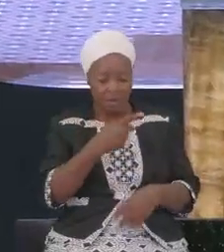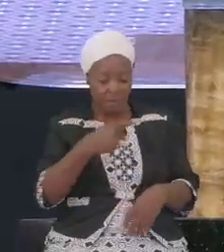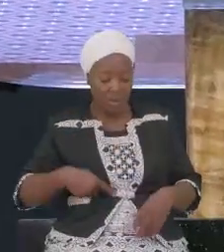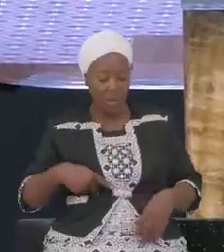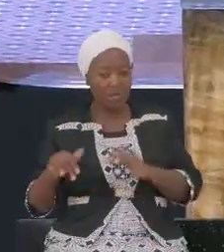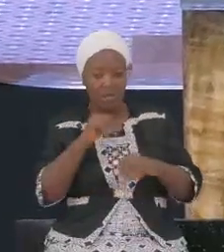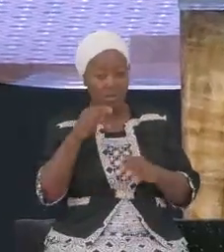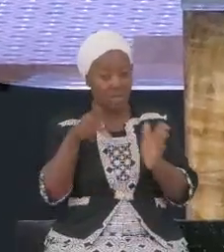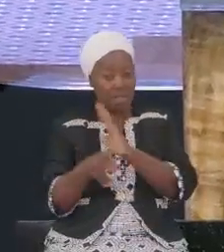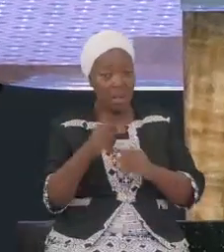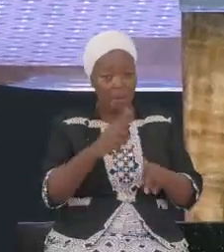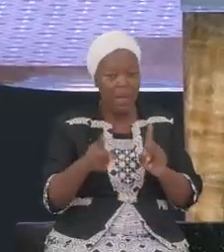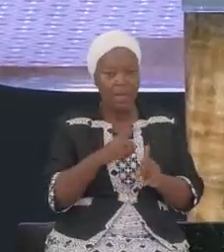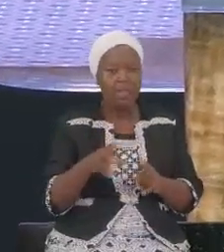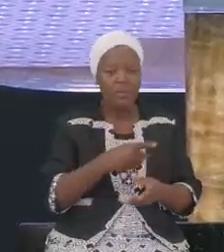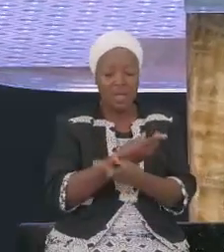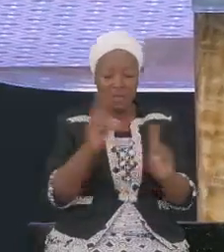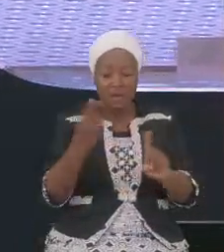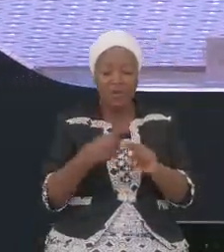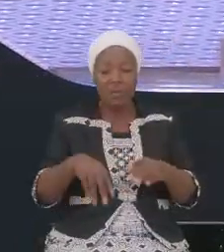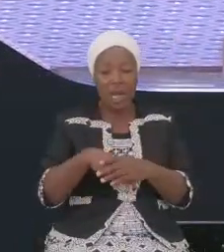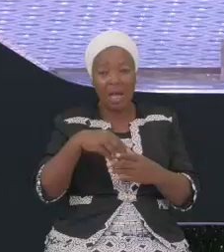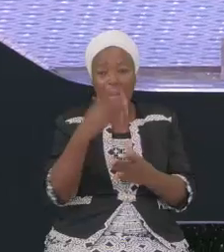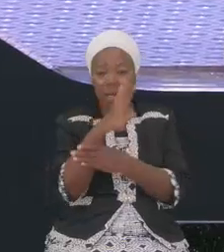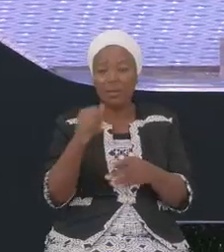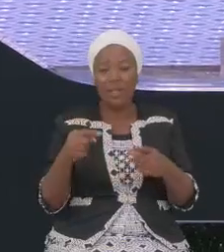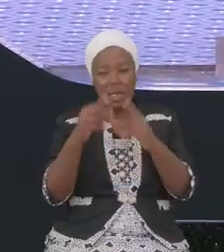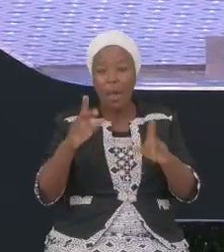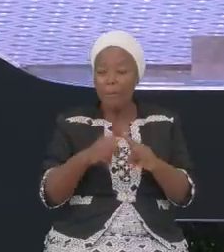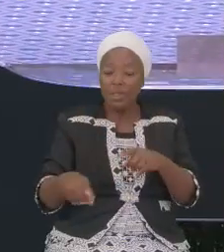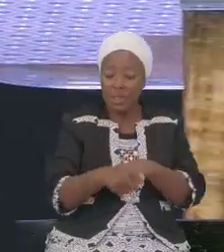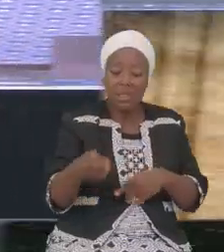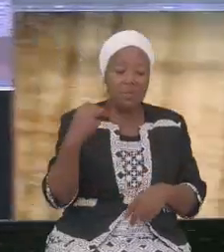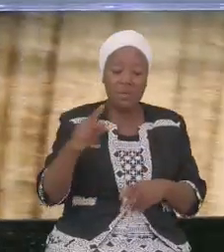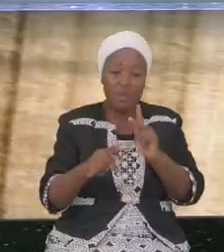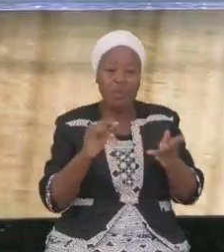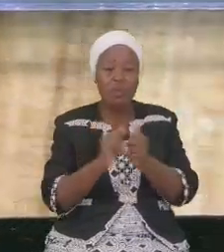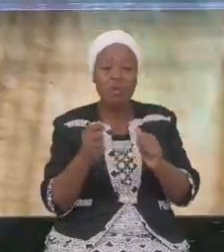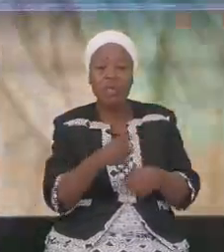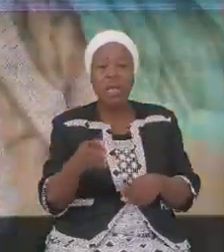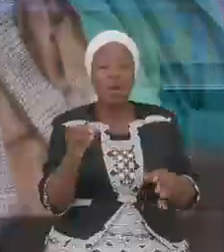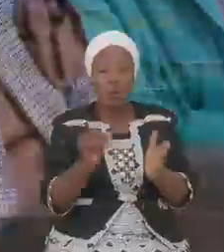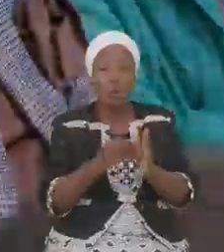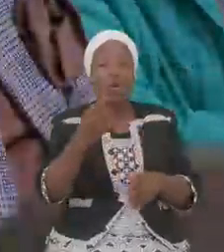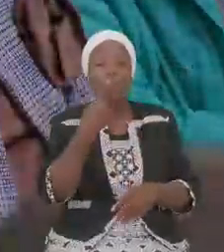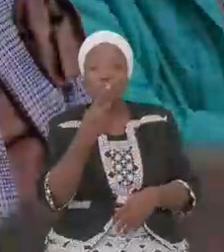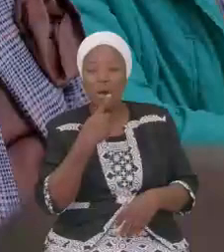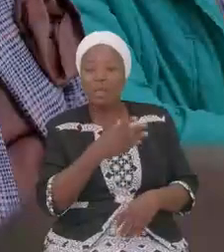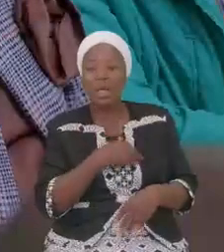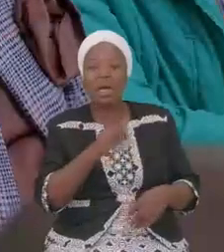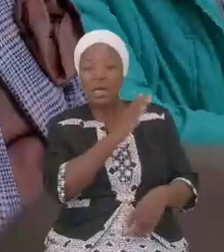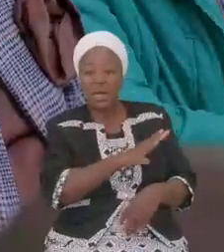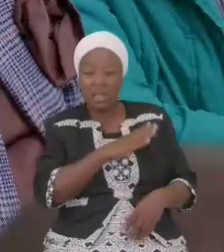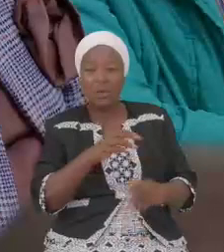delivered out of the hands of the enemies. But they were the people with their own mouths, with their own character, with their